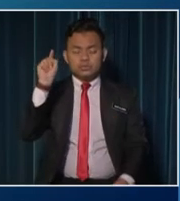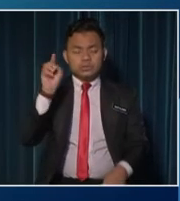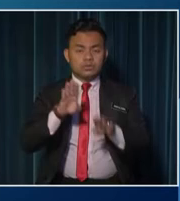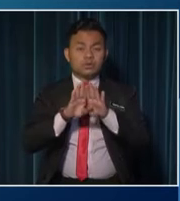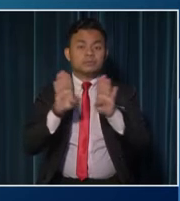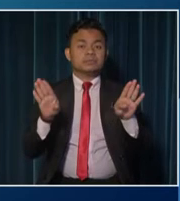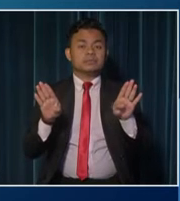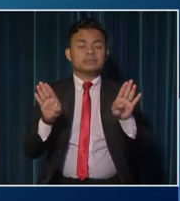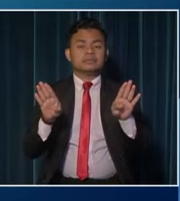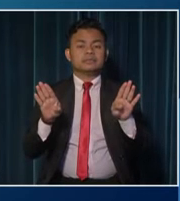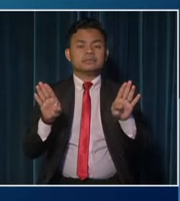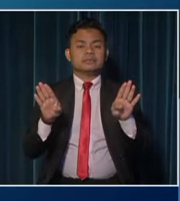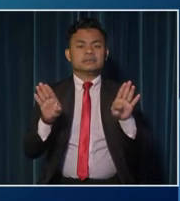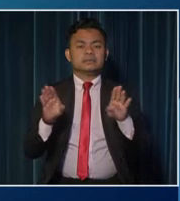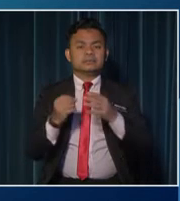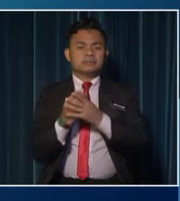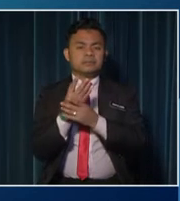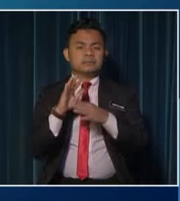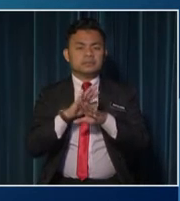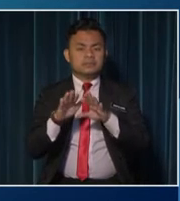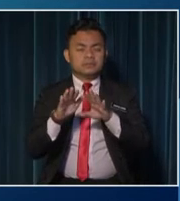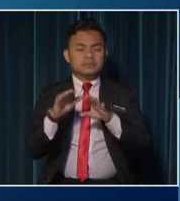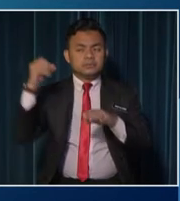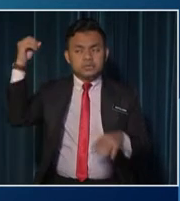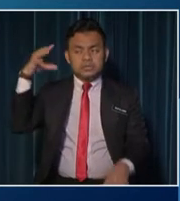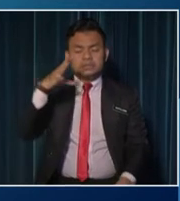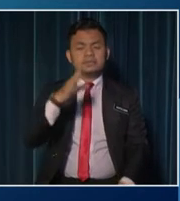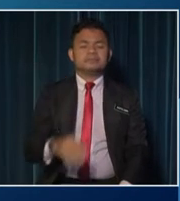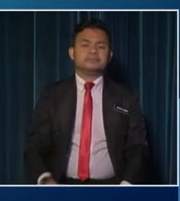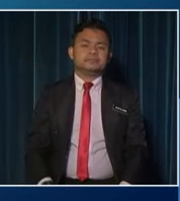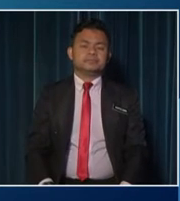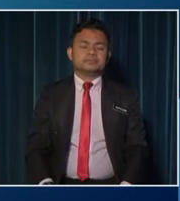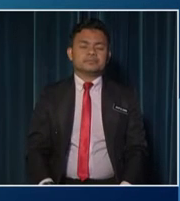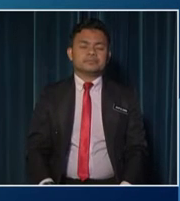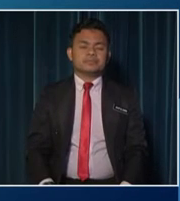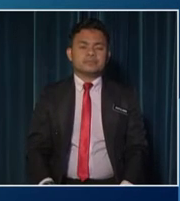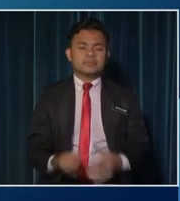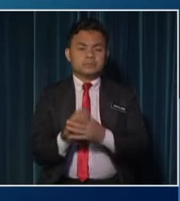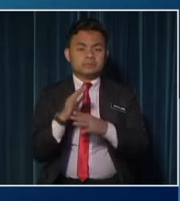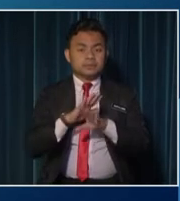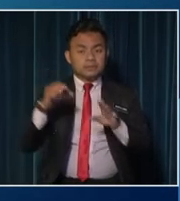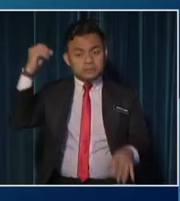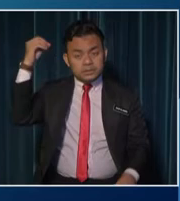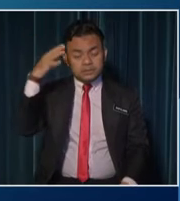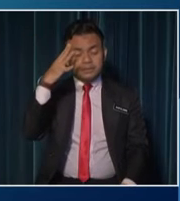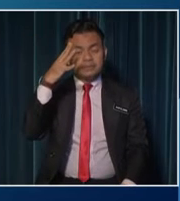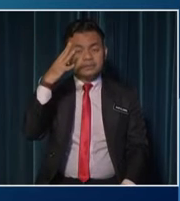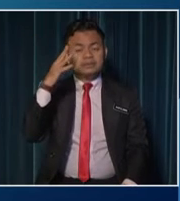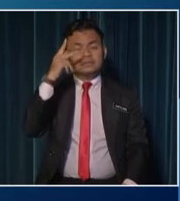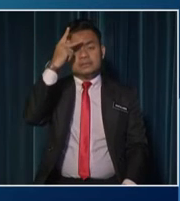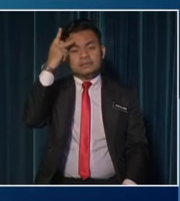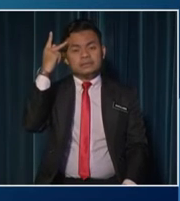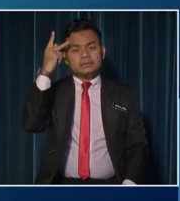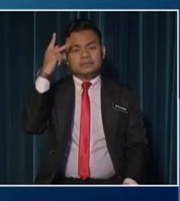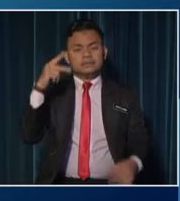bulb does not light up. The bulb does not light up because electric current